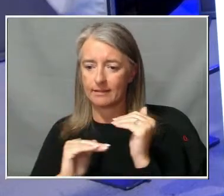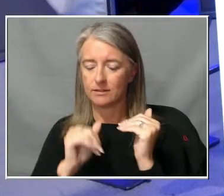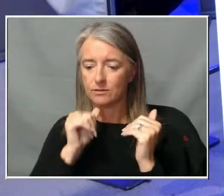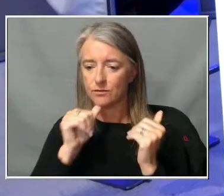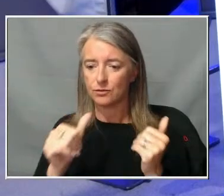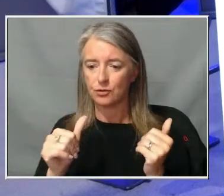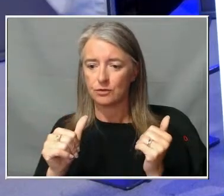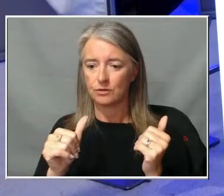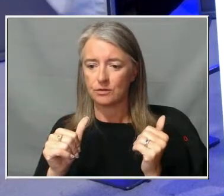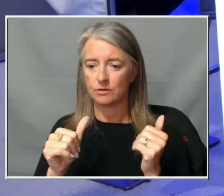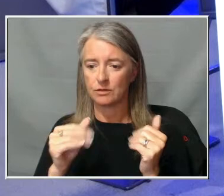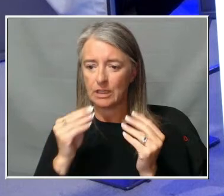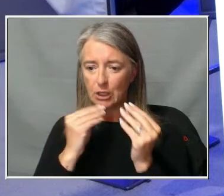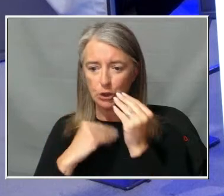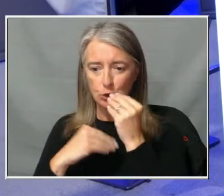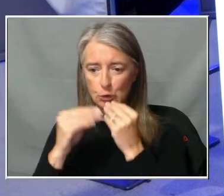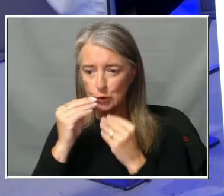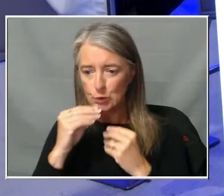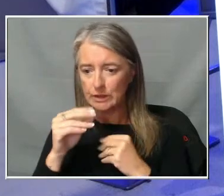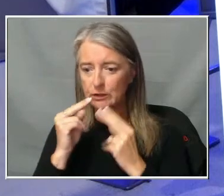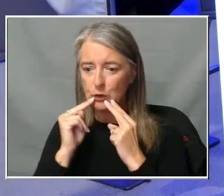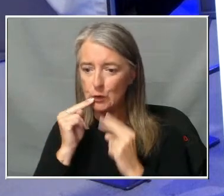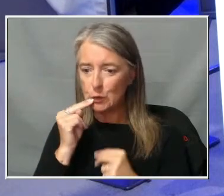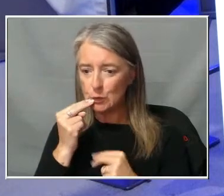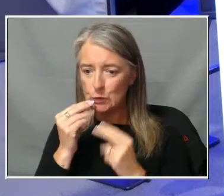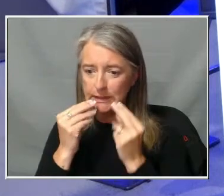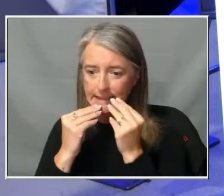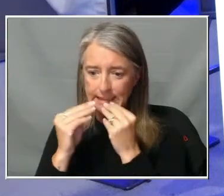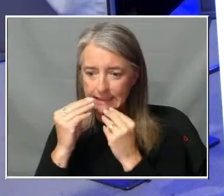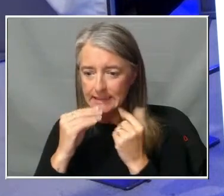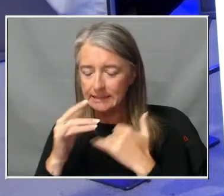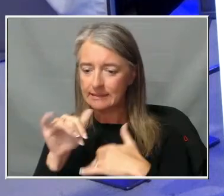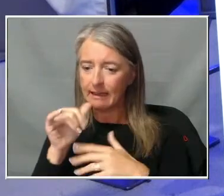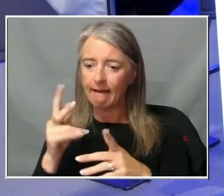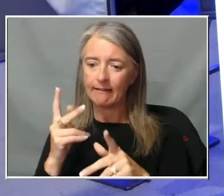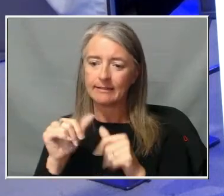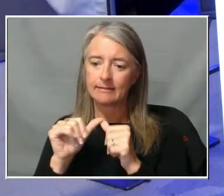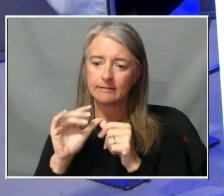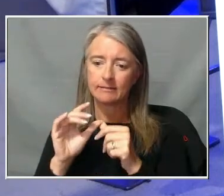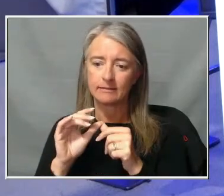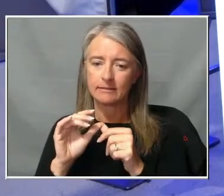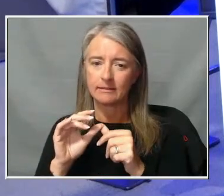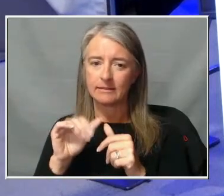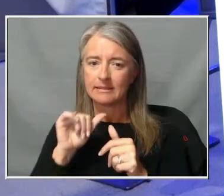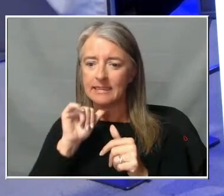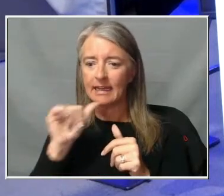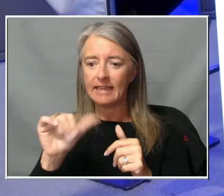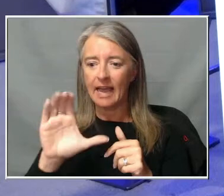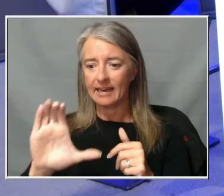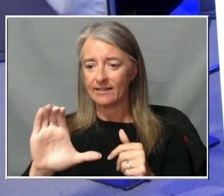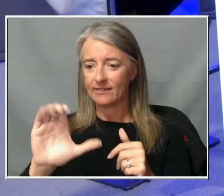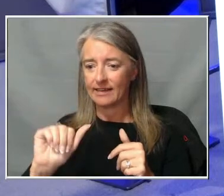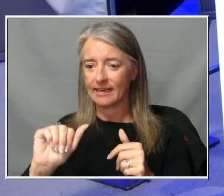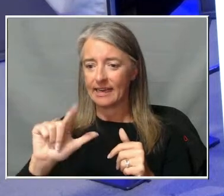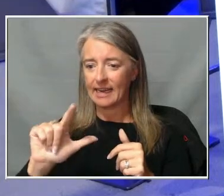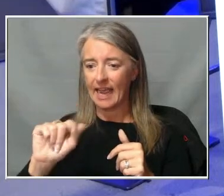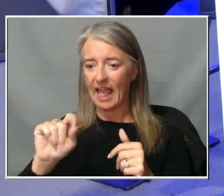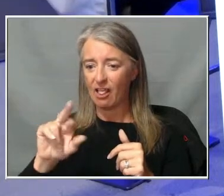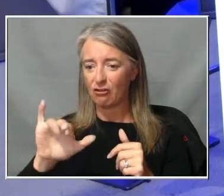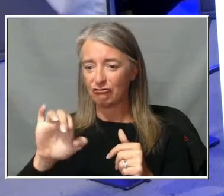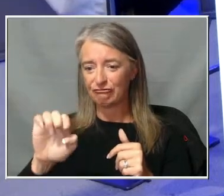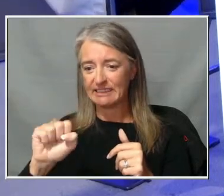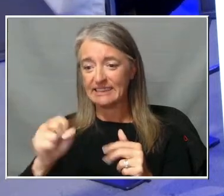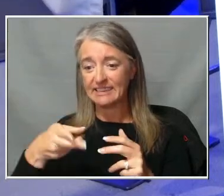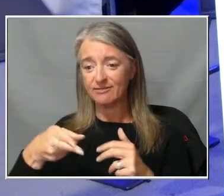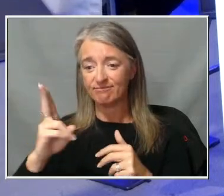word nutrient. Yes, it has a nutrient element, but let's not hang on that by Yeah, it any has lots means. of calories, though. Okay, there you go. And Yen